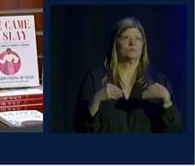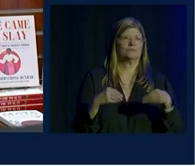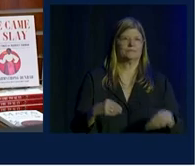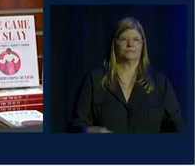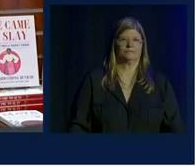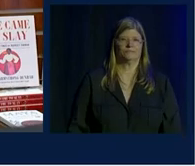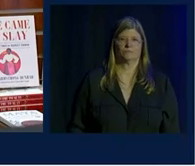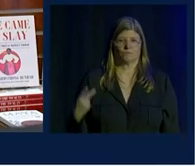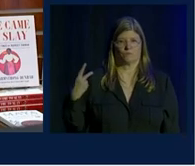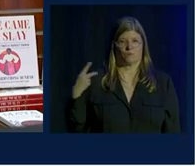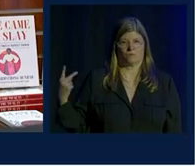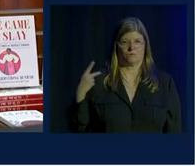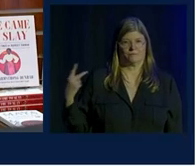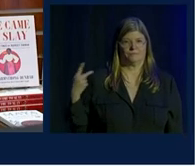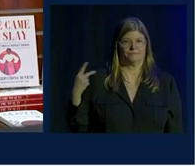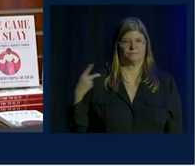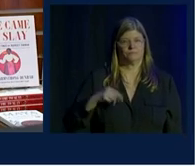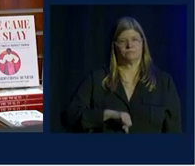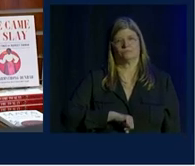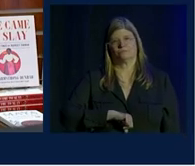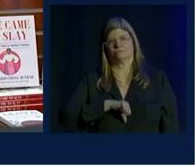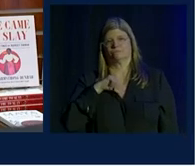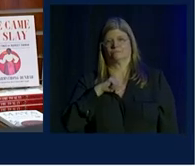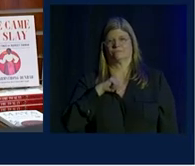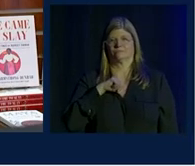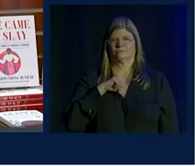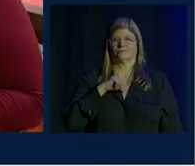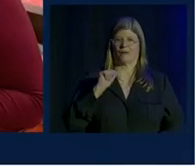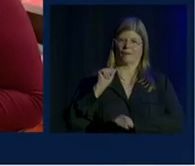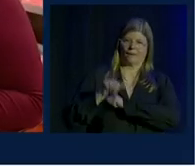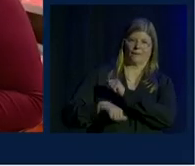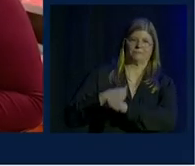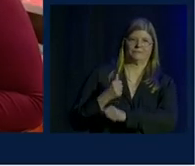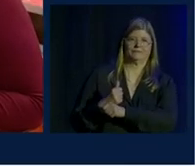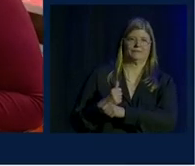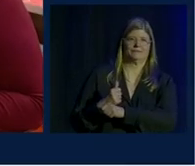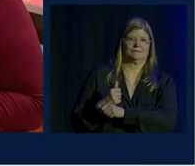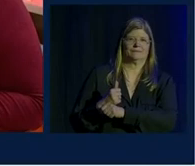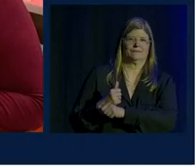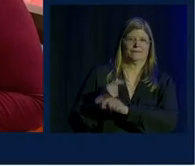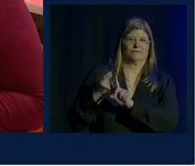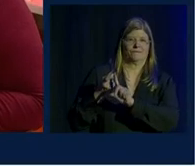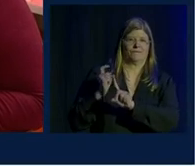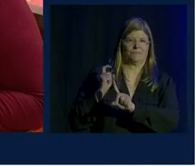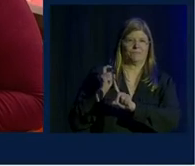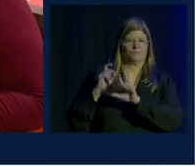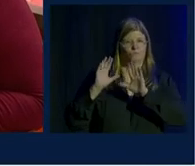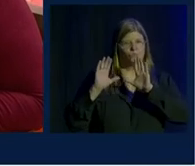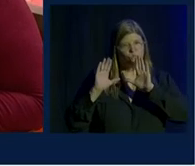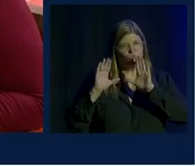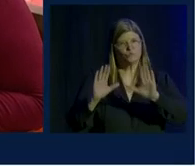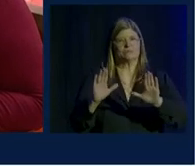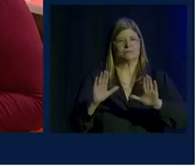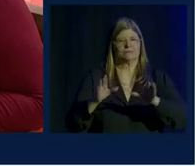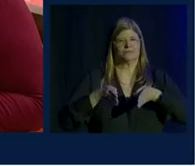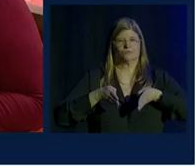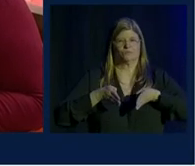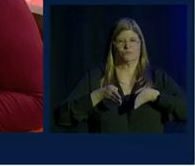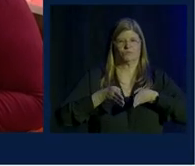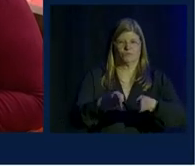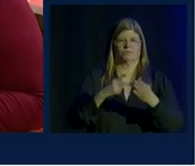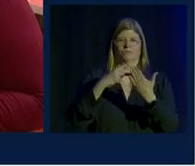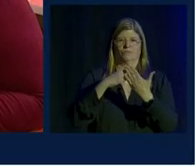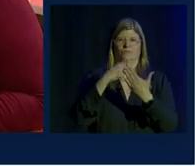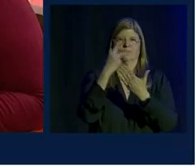proud alum of 2017 Great Street recipients. The Great Streets Grant allowed us to make significant investments in our business when it comes